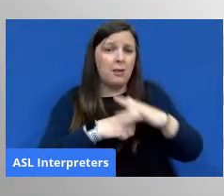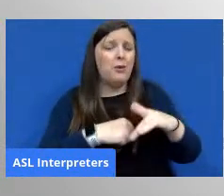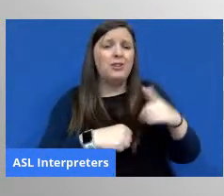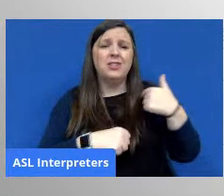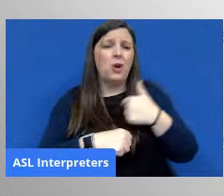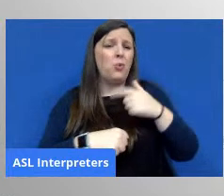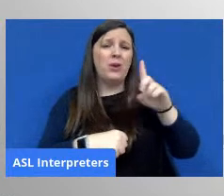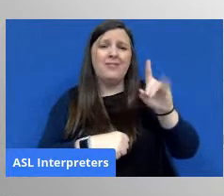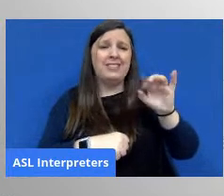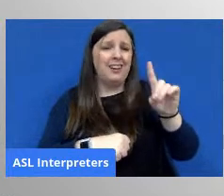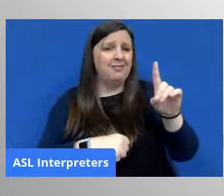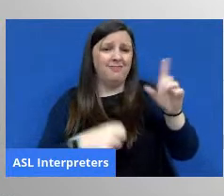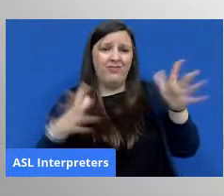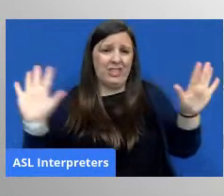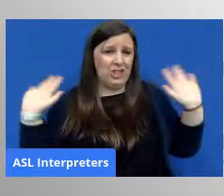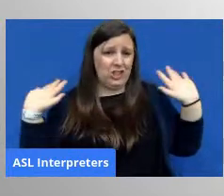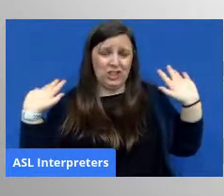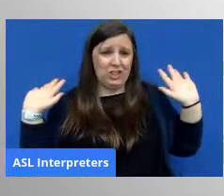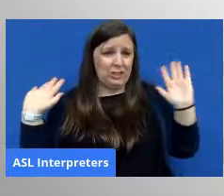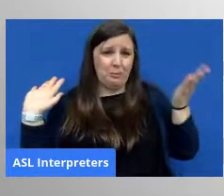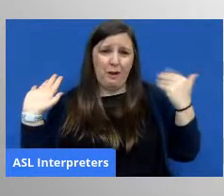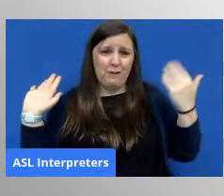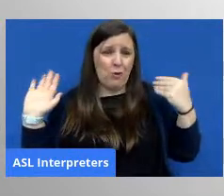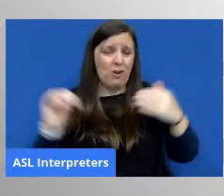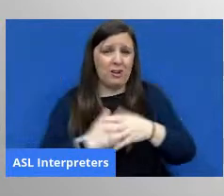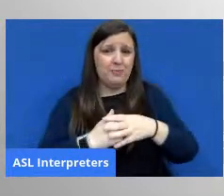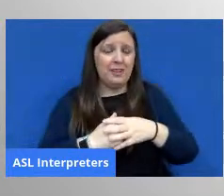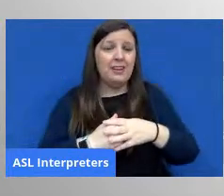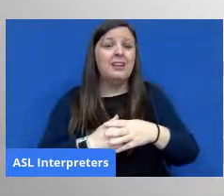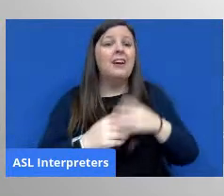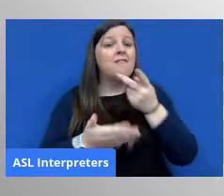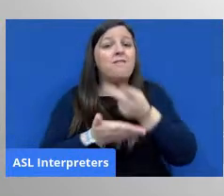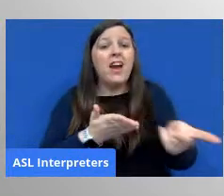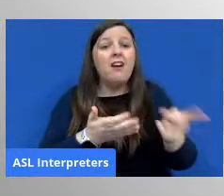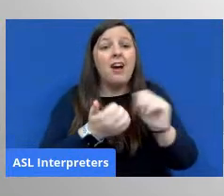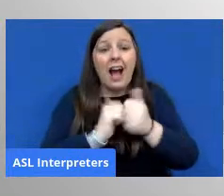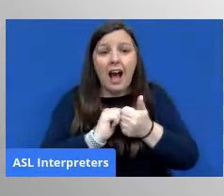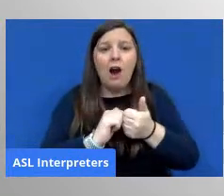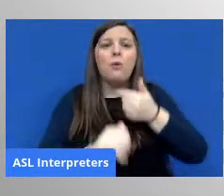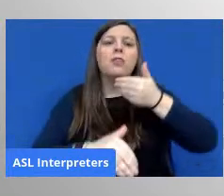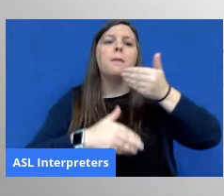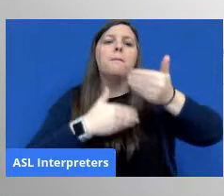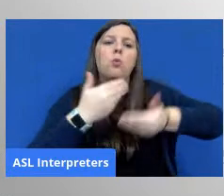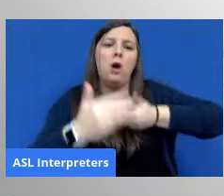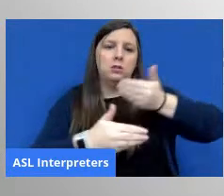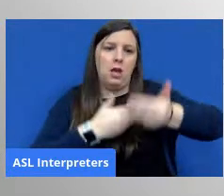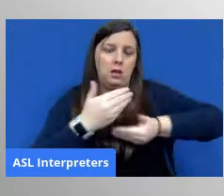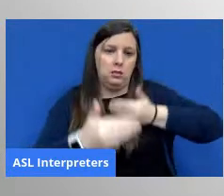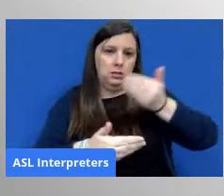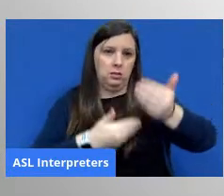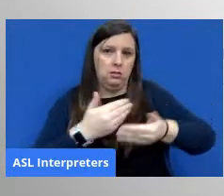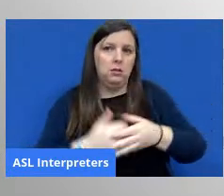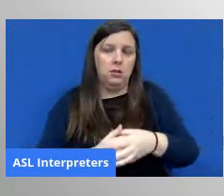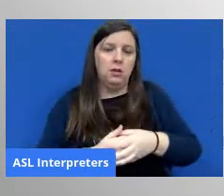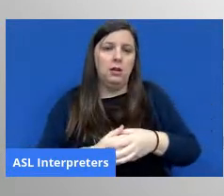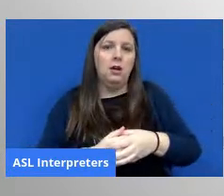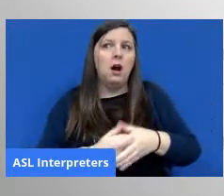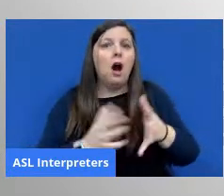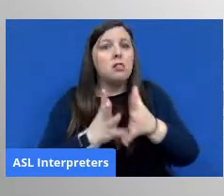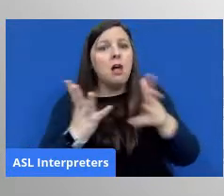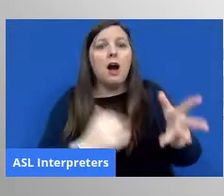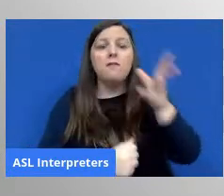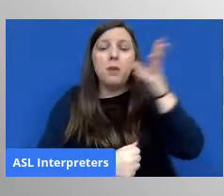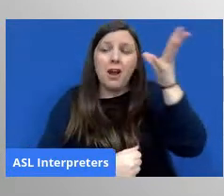the failure lied in the past was more in the process. And it left a lot of parents